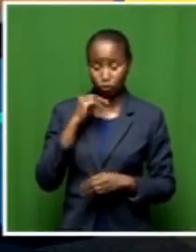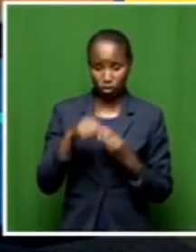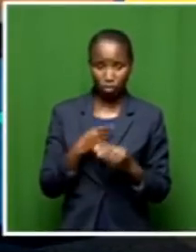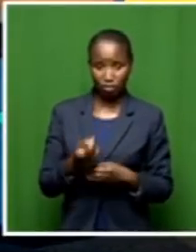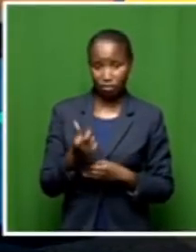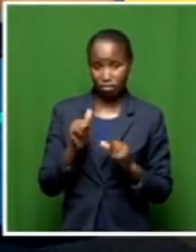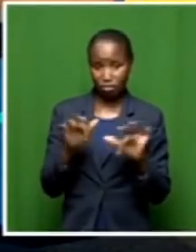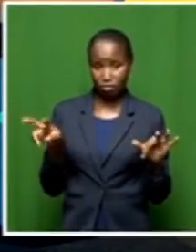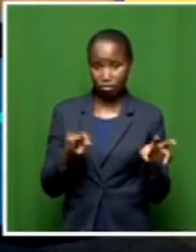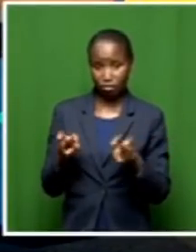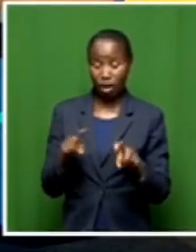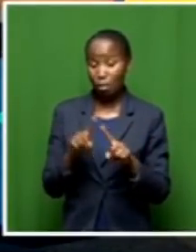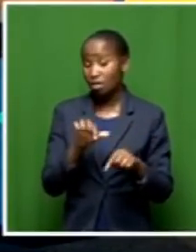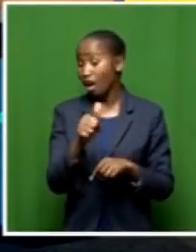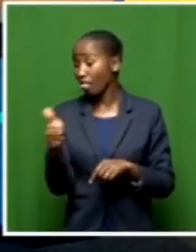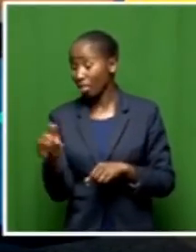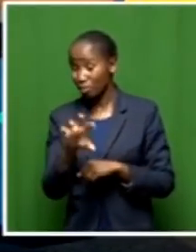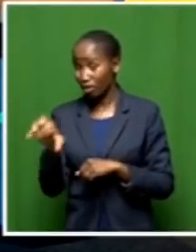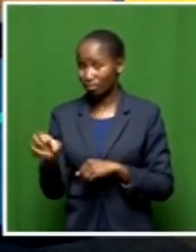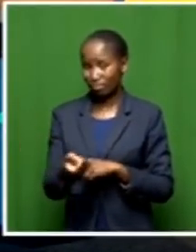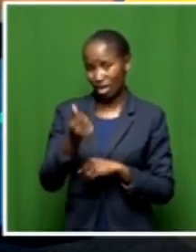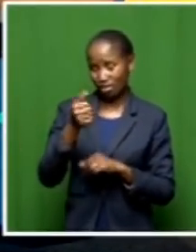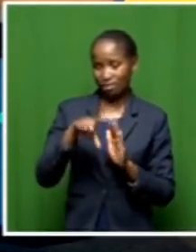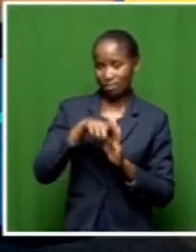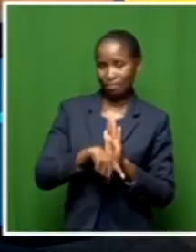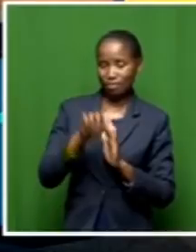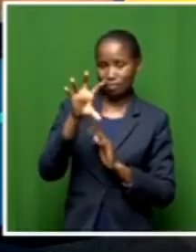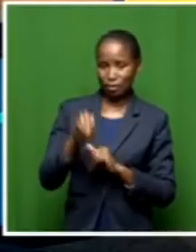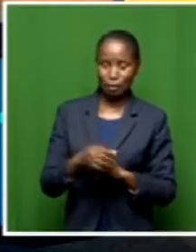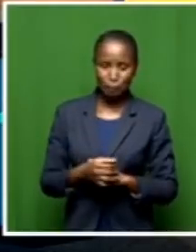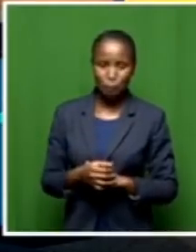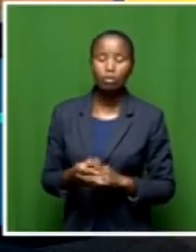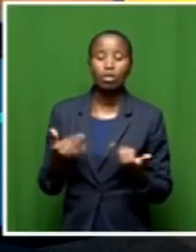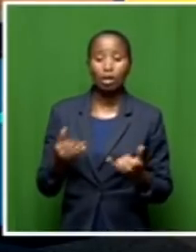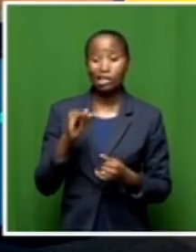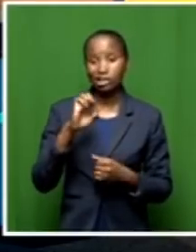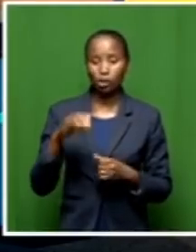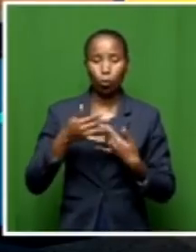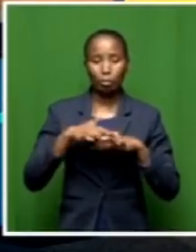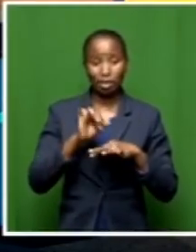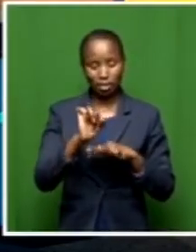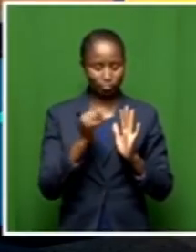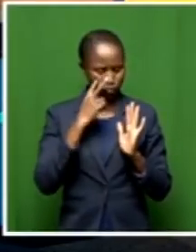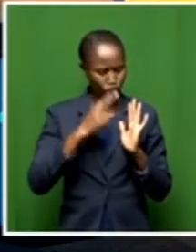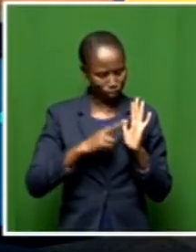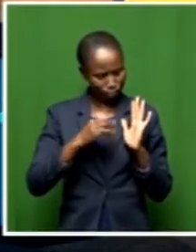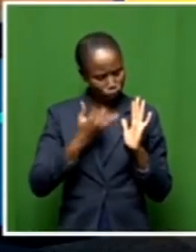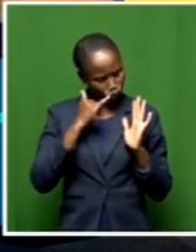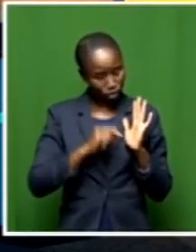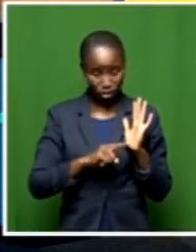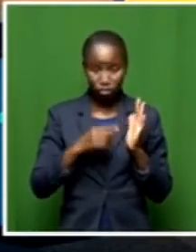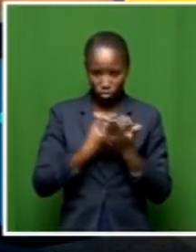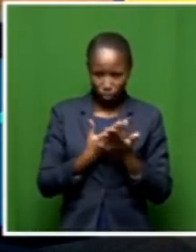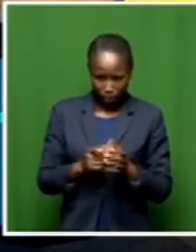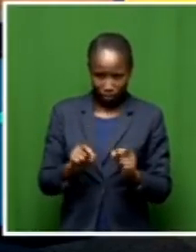I mean, I'm on the IEC website at the moment, just having a look at some of the... In fact, have a look at it if you would, if you are interested in that. It's quite a nice breakdown. At least you